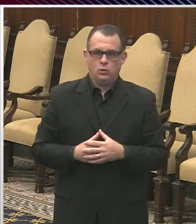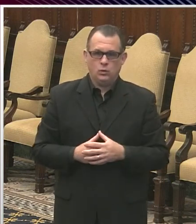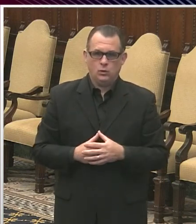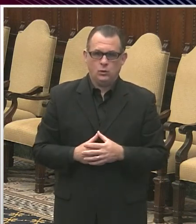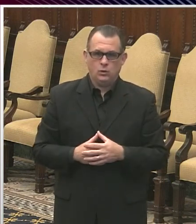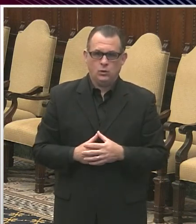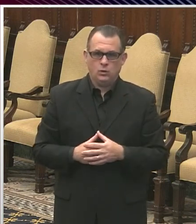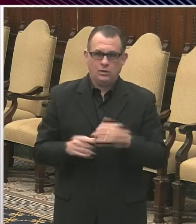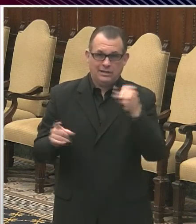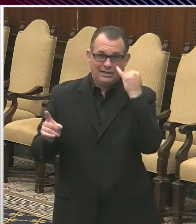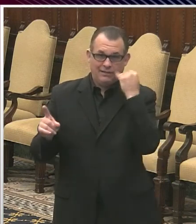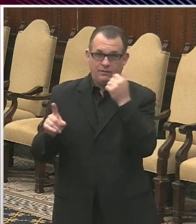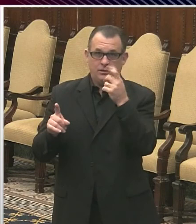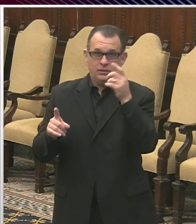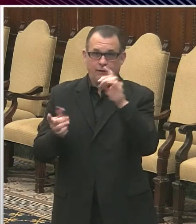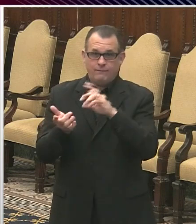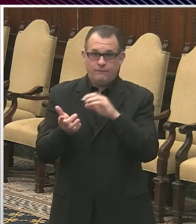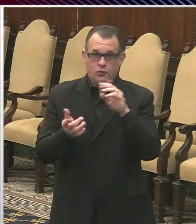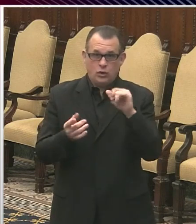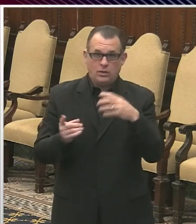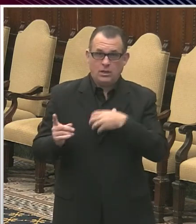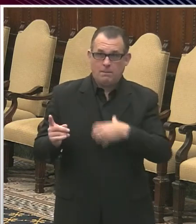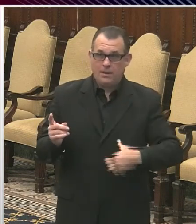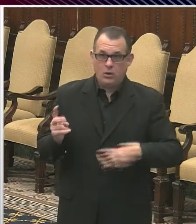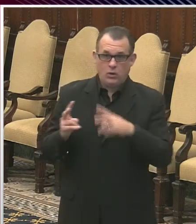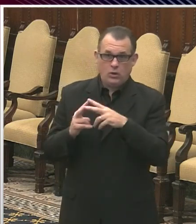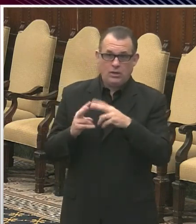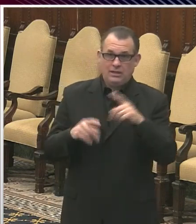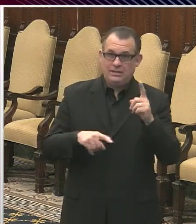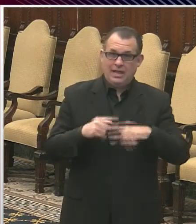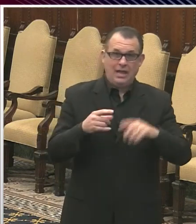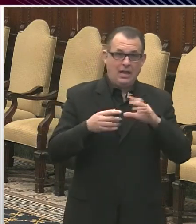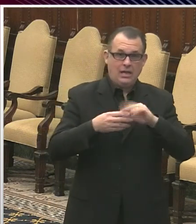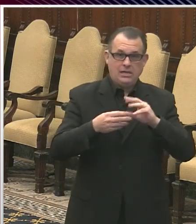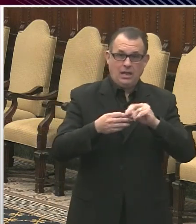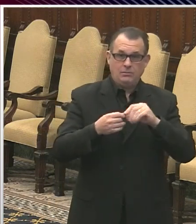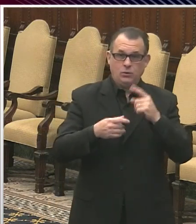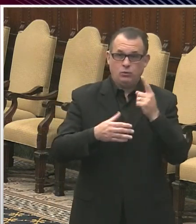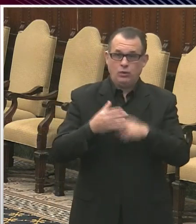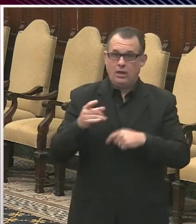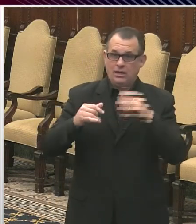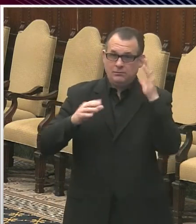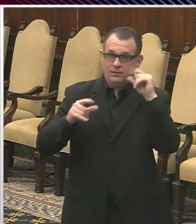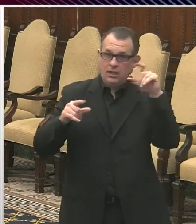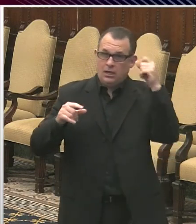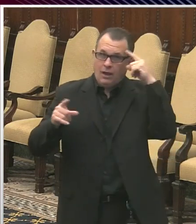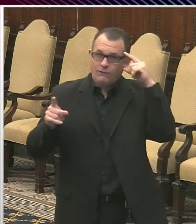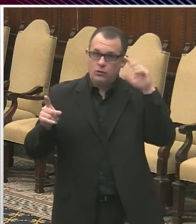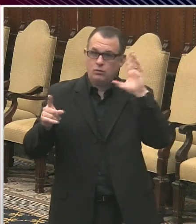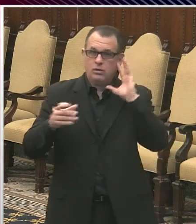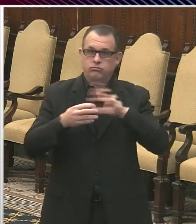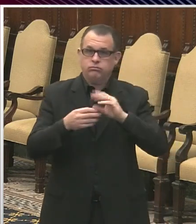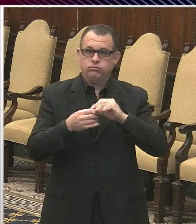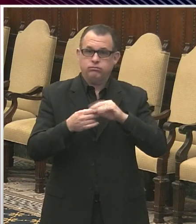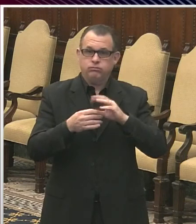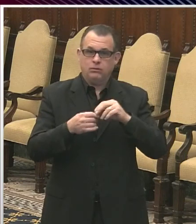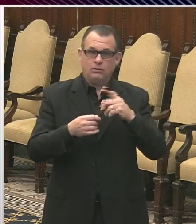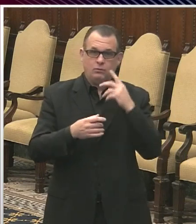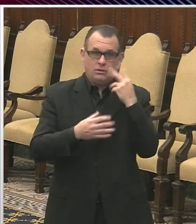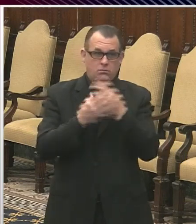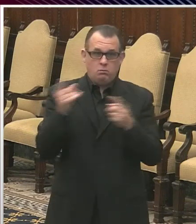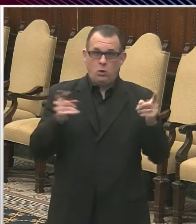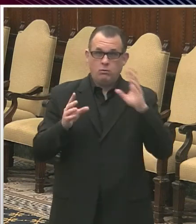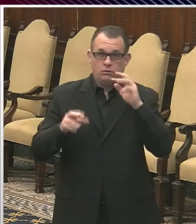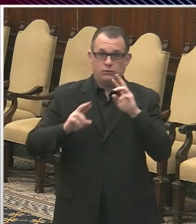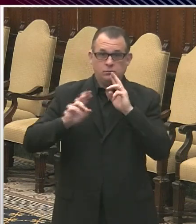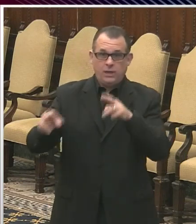Dr. Farley and Mayor Kenny won't comment now on what's expected to come out of that, how will we be able to get their response after 4?